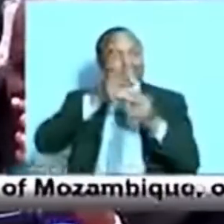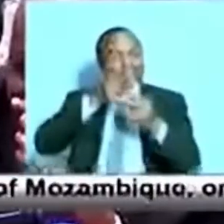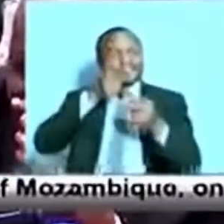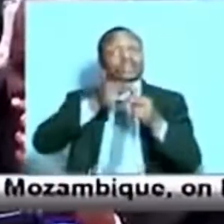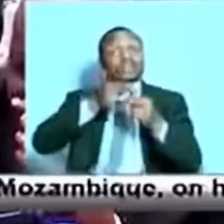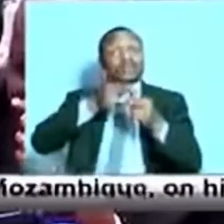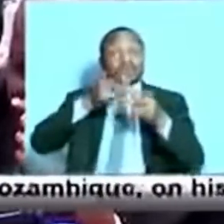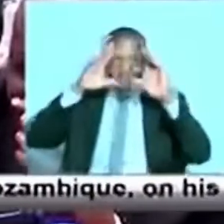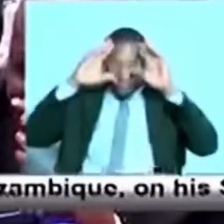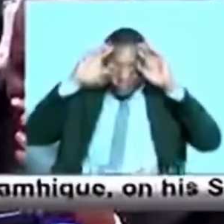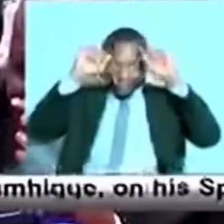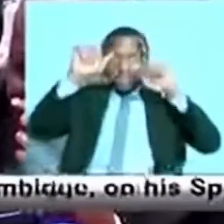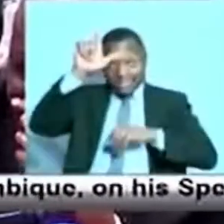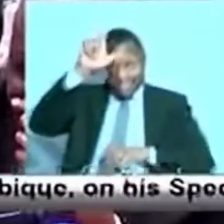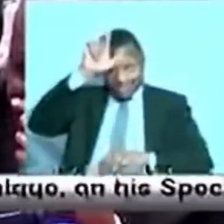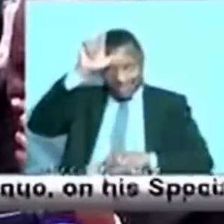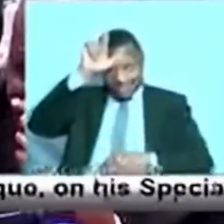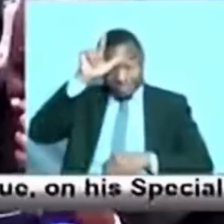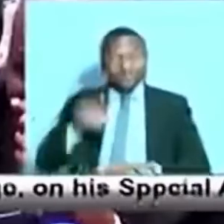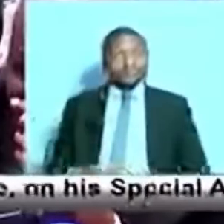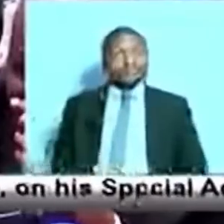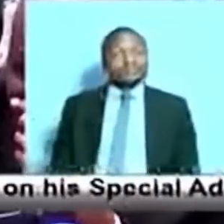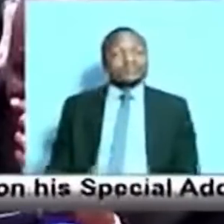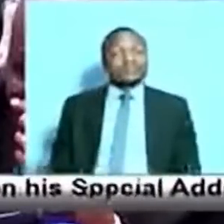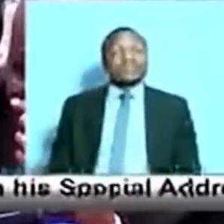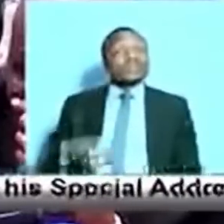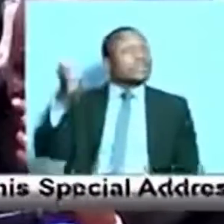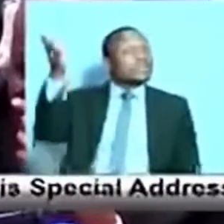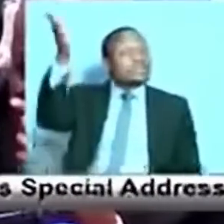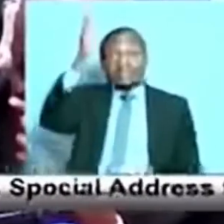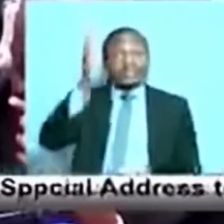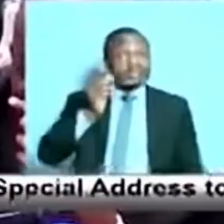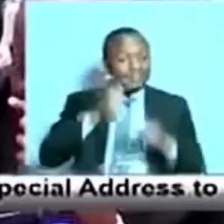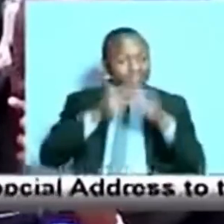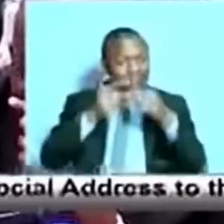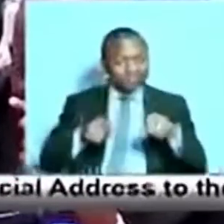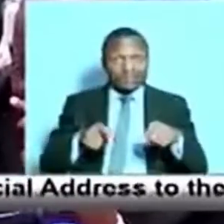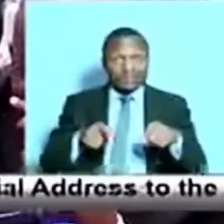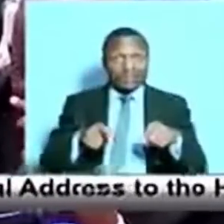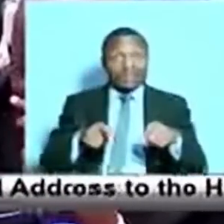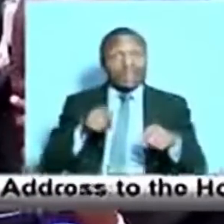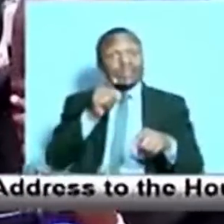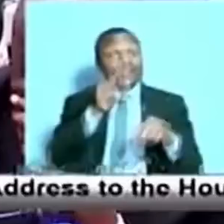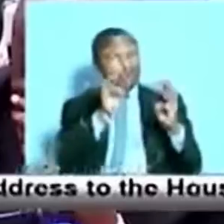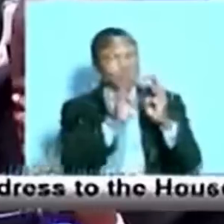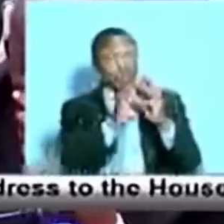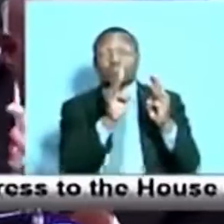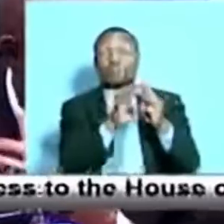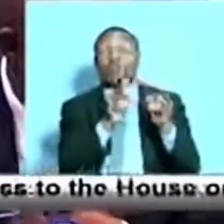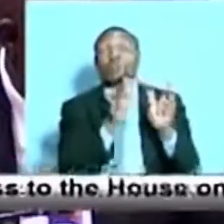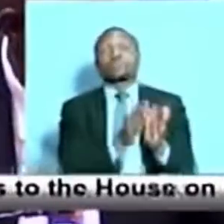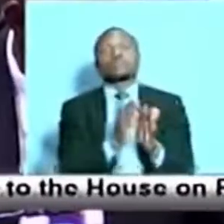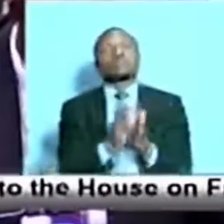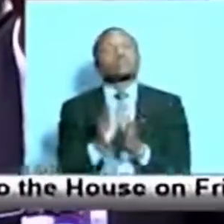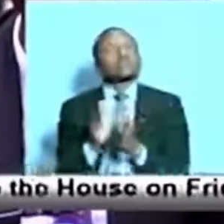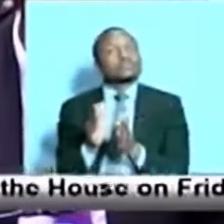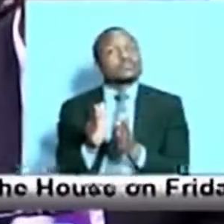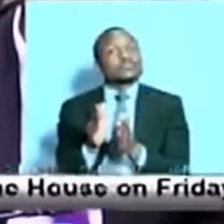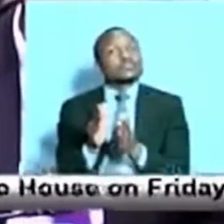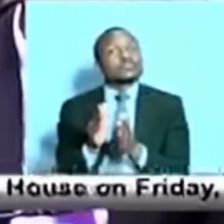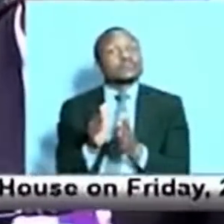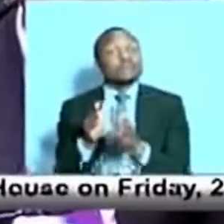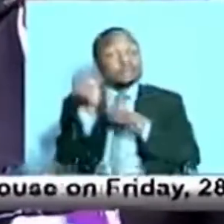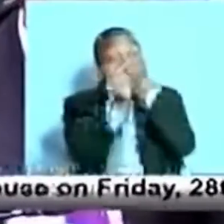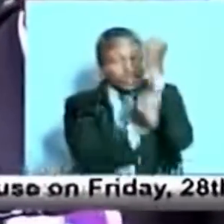Edgar Chagwa Lungu. It could never have happened by osmosis. That meeting was arranged. The